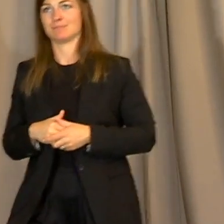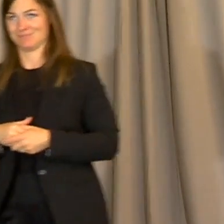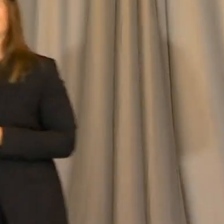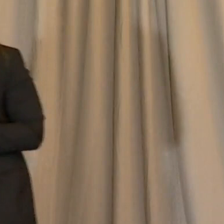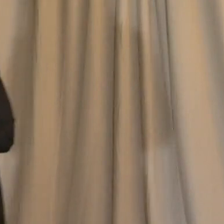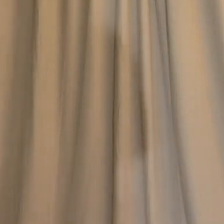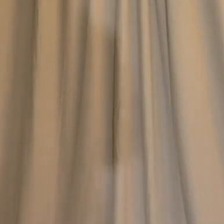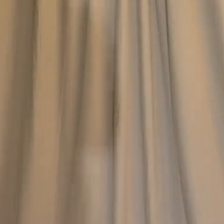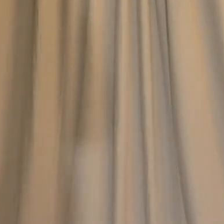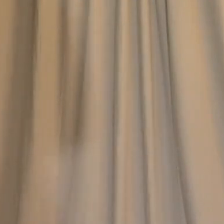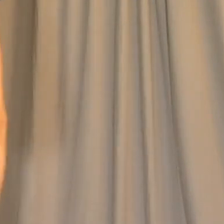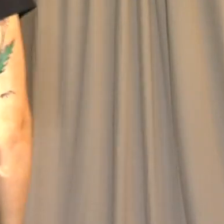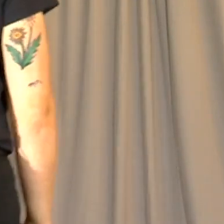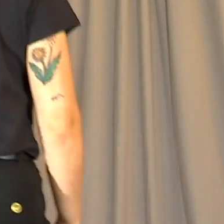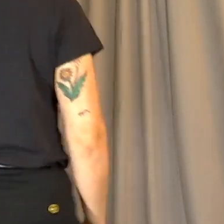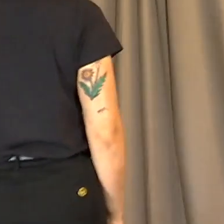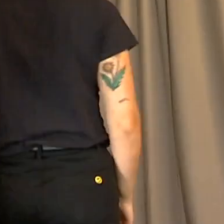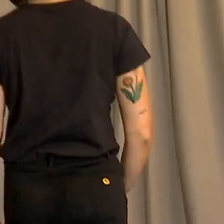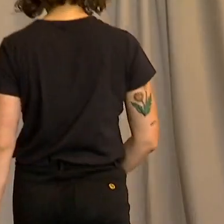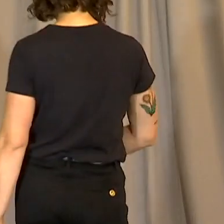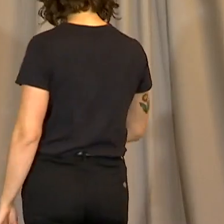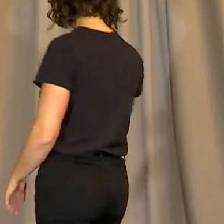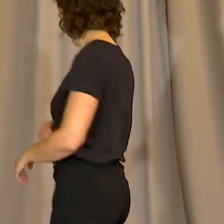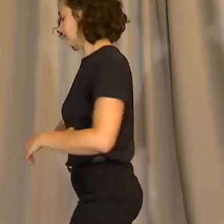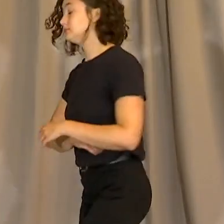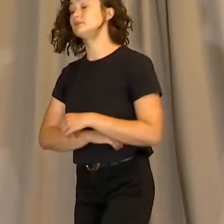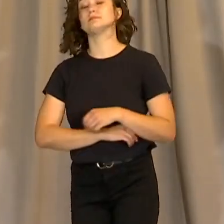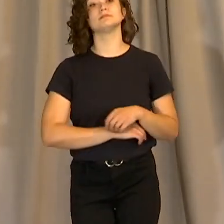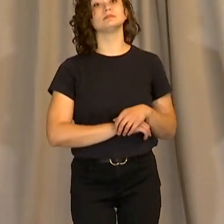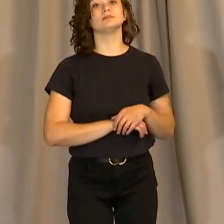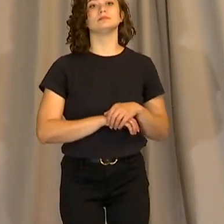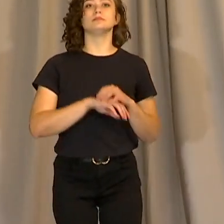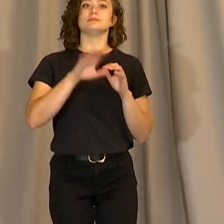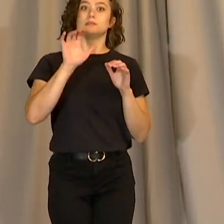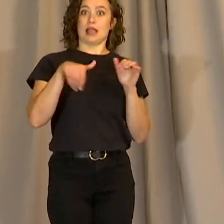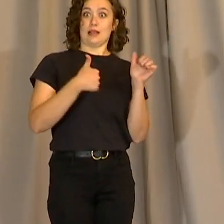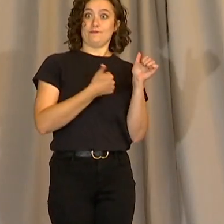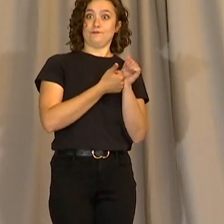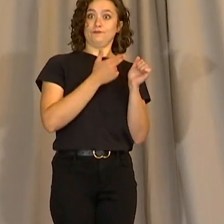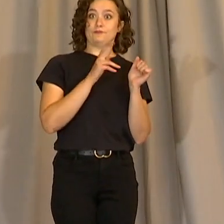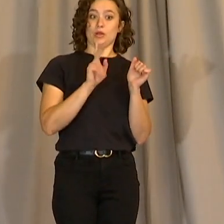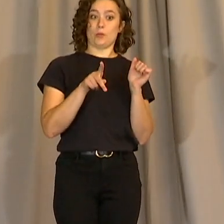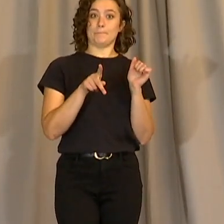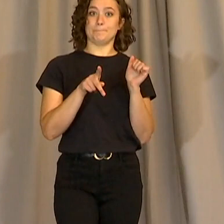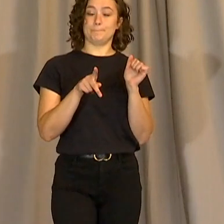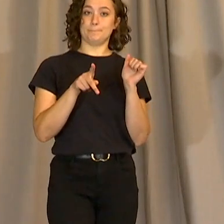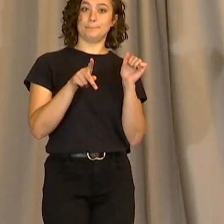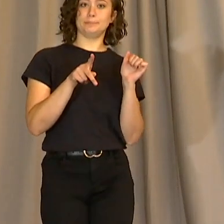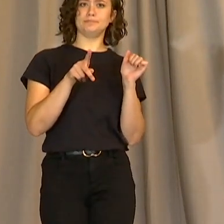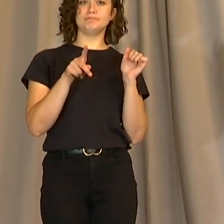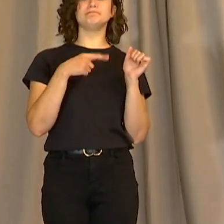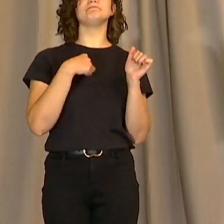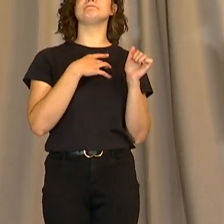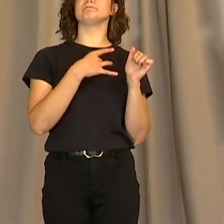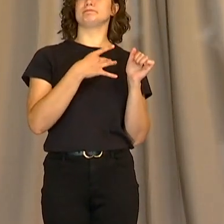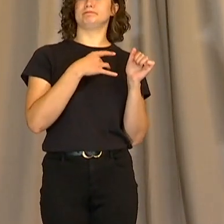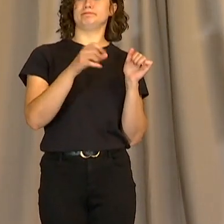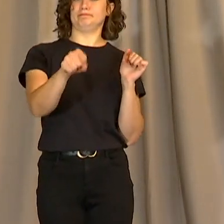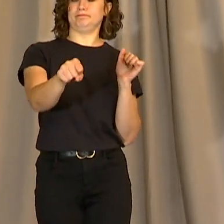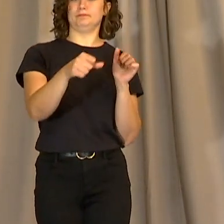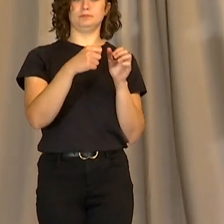Thank you. Any follow-up? I like this. So, we talked about